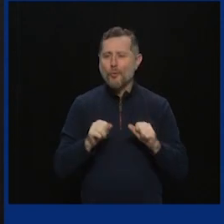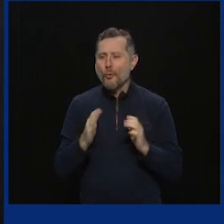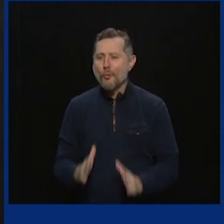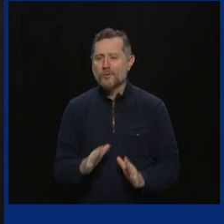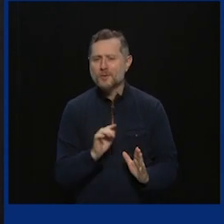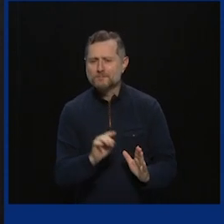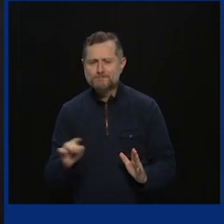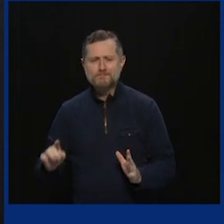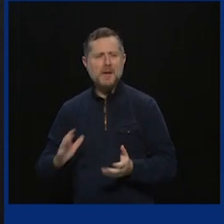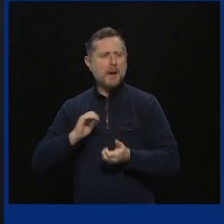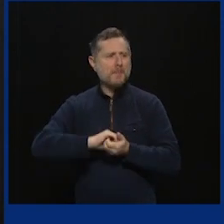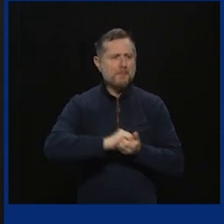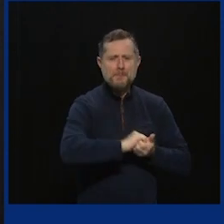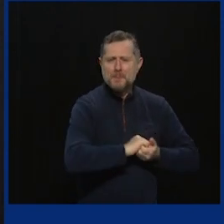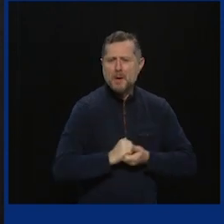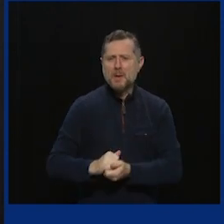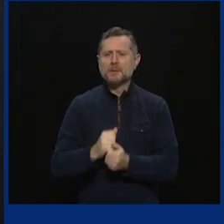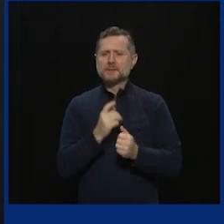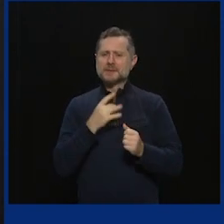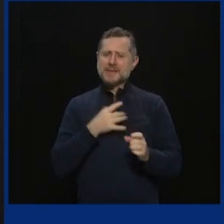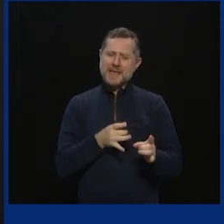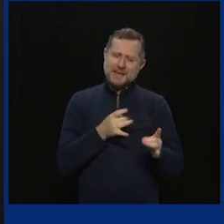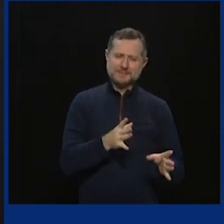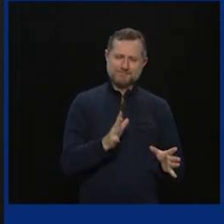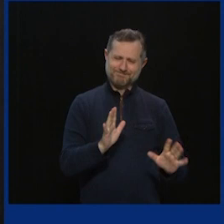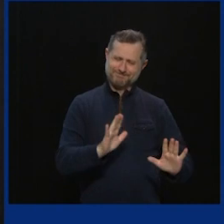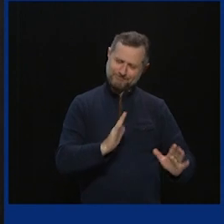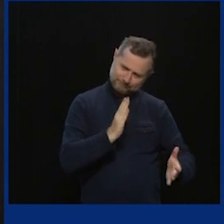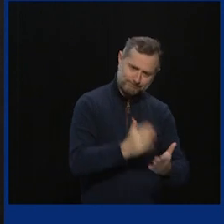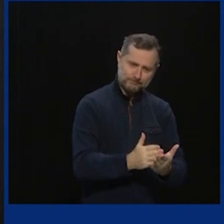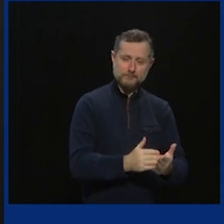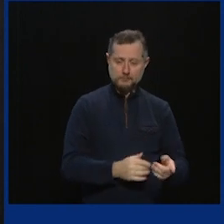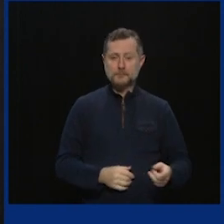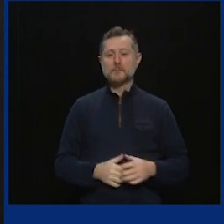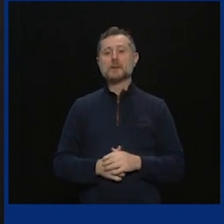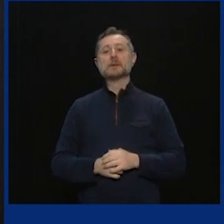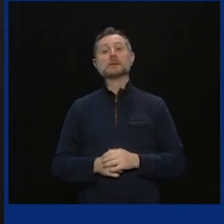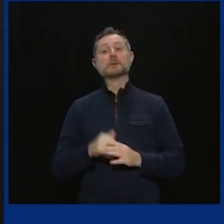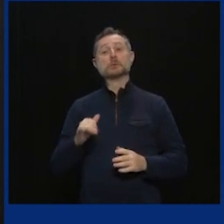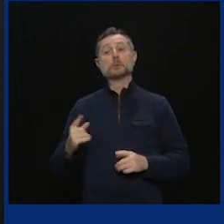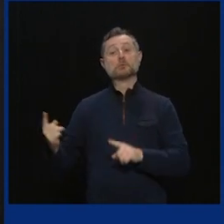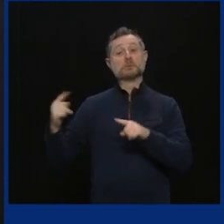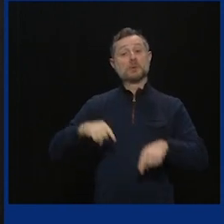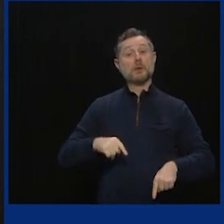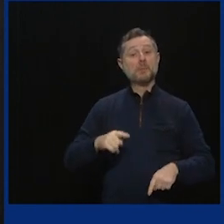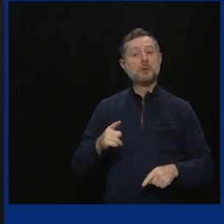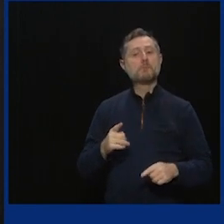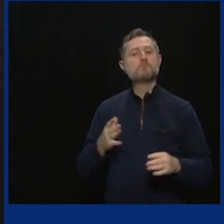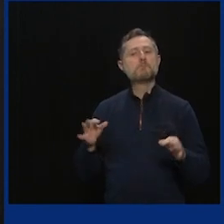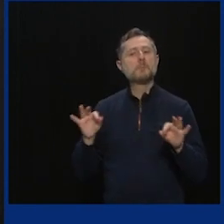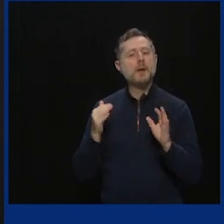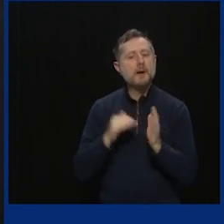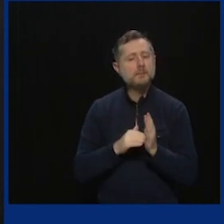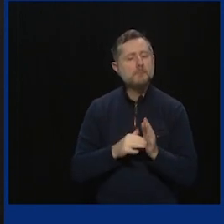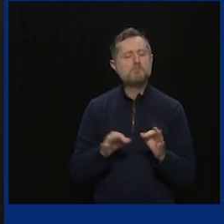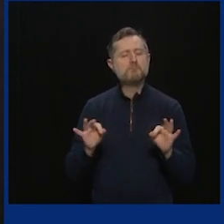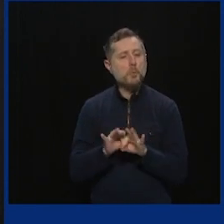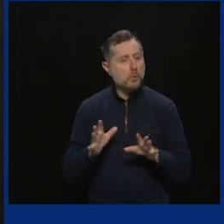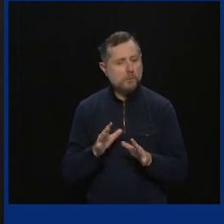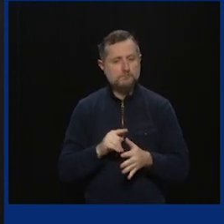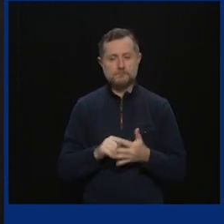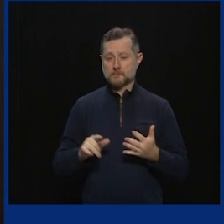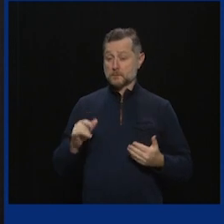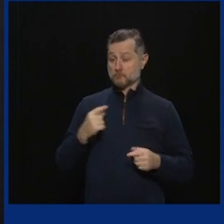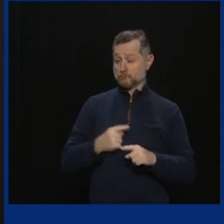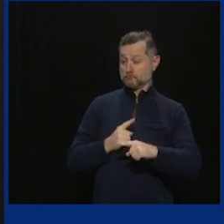solidarity against hate. And she's here once again in a big way. I want to say also, in terms of the state,